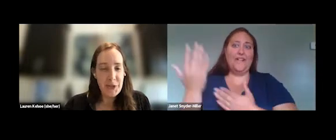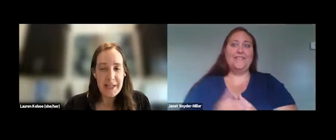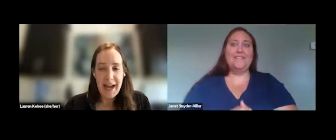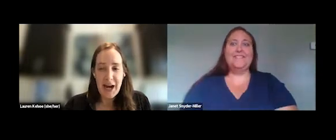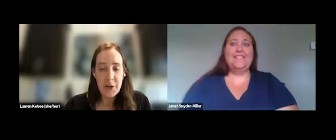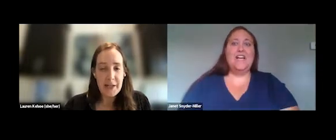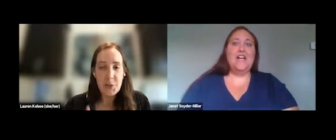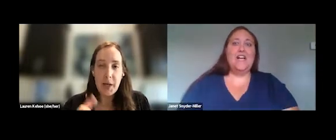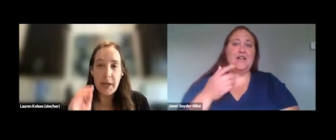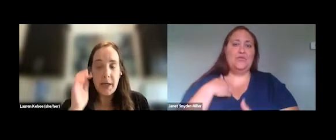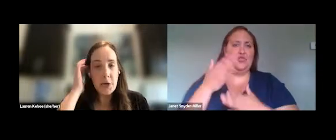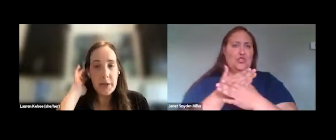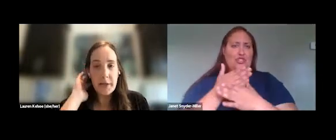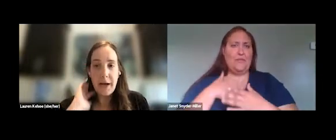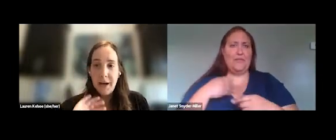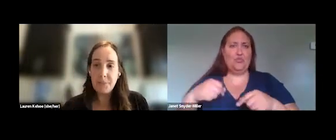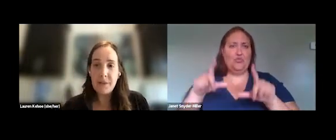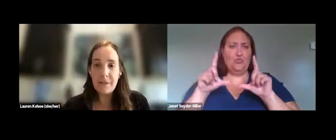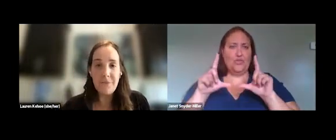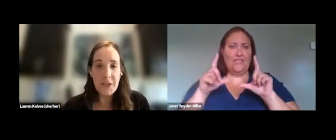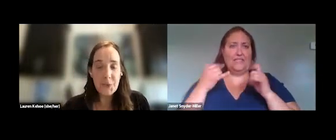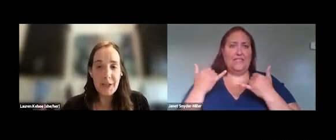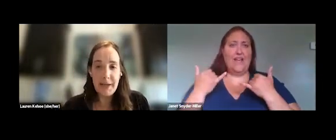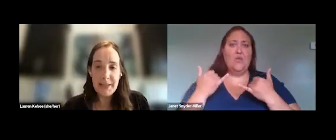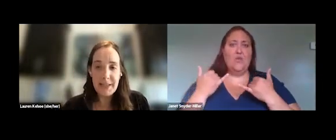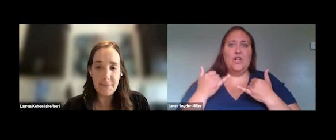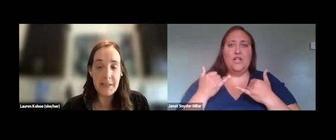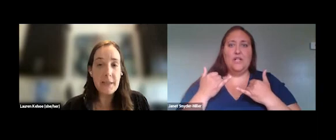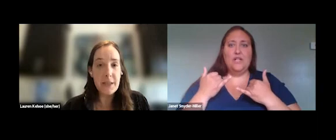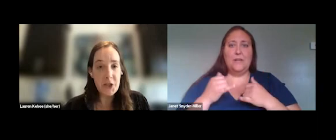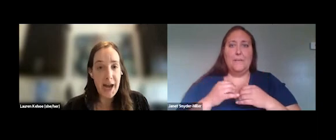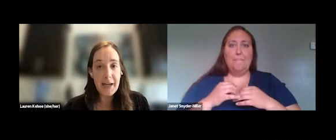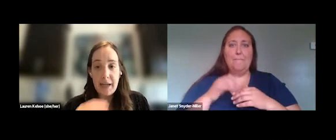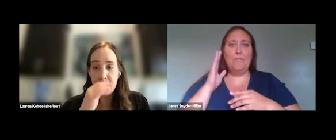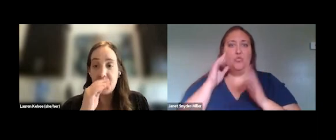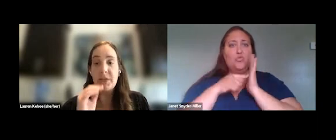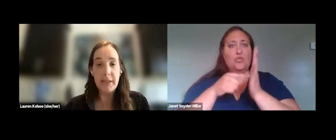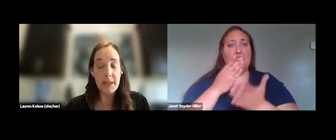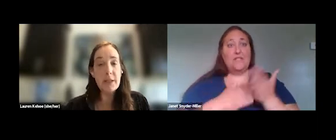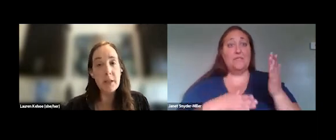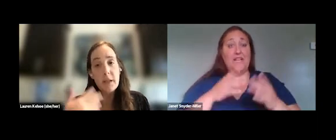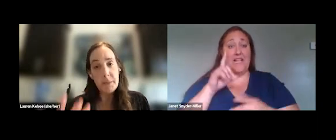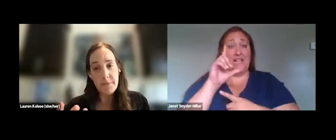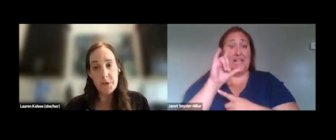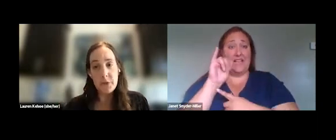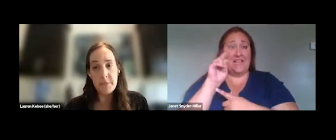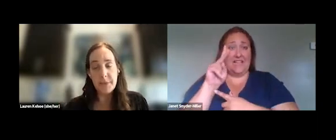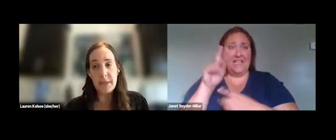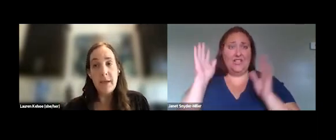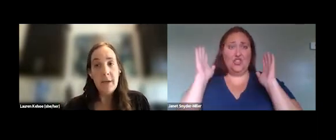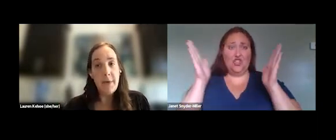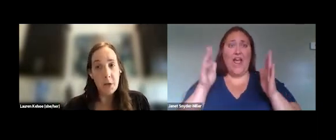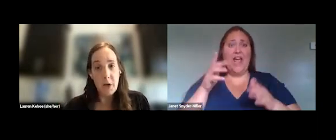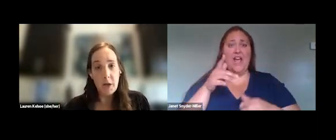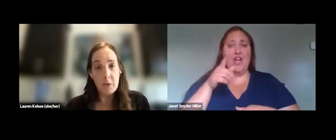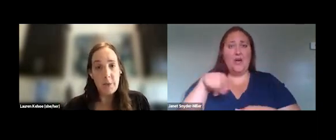my screen now, and as well, I know the conveners were going to paste some links into the chat, and those links are going to be for you to be able